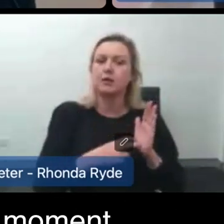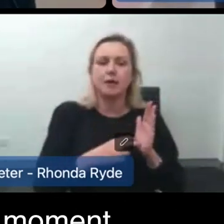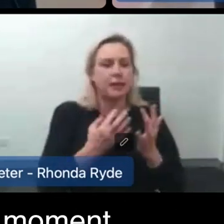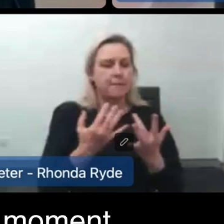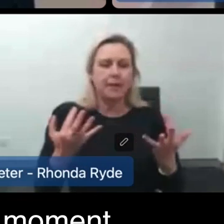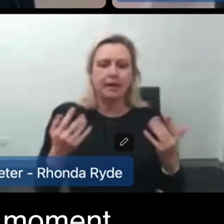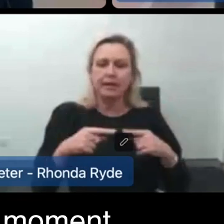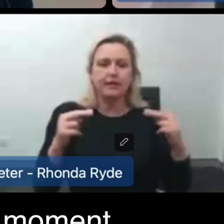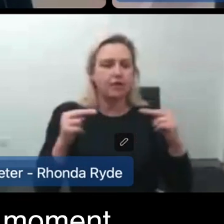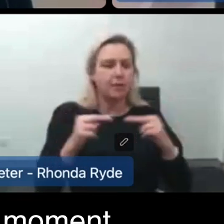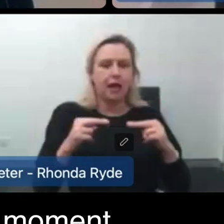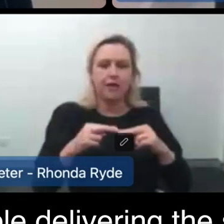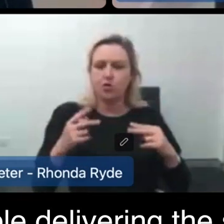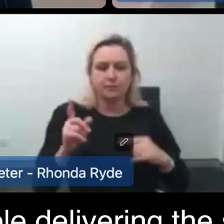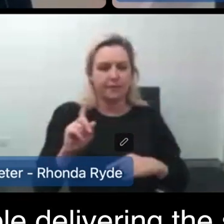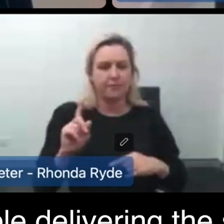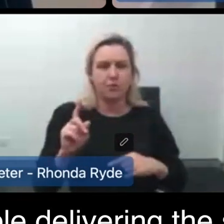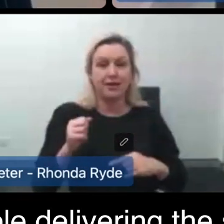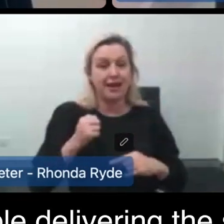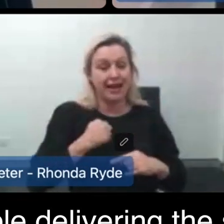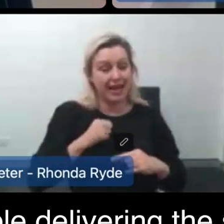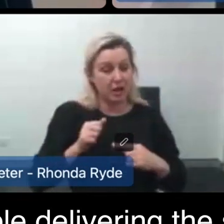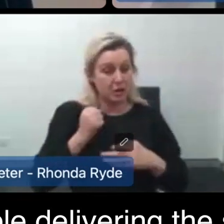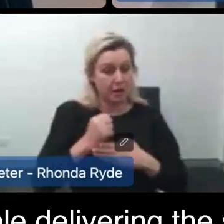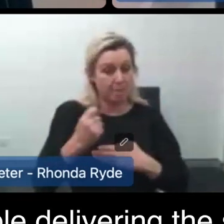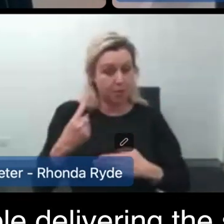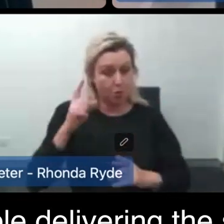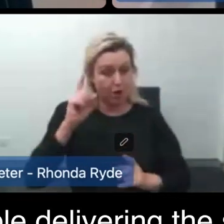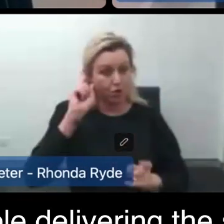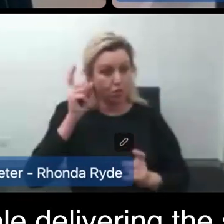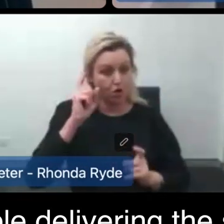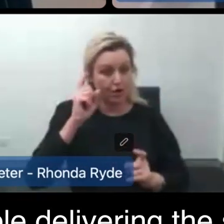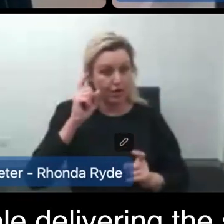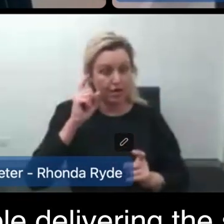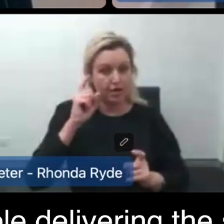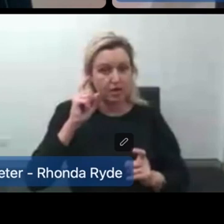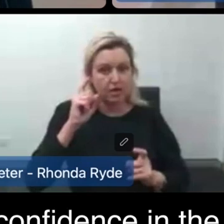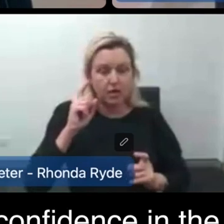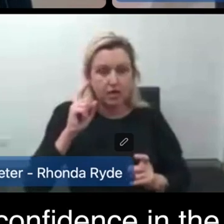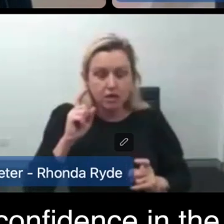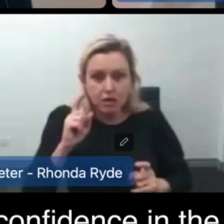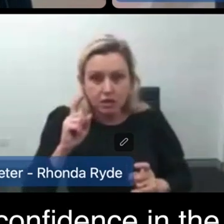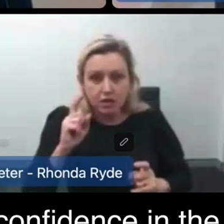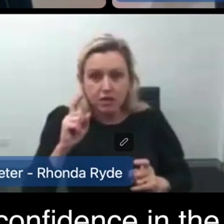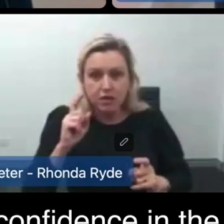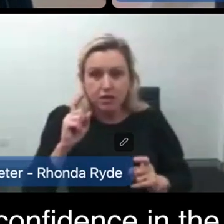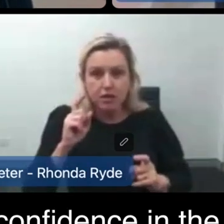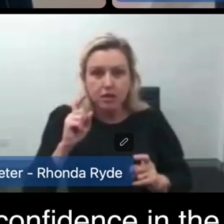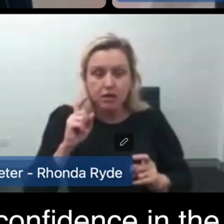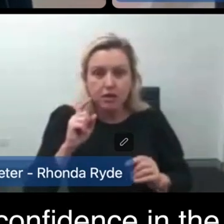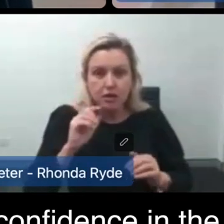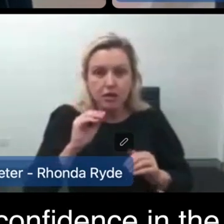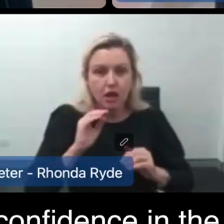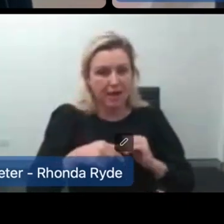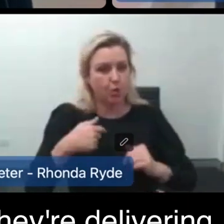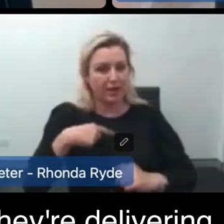that are operating at the moment. Our primary concern is with the people delivering the services, that we can have